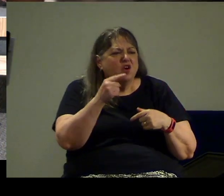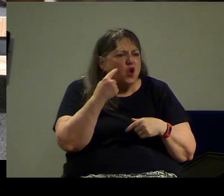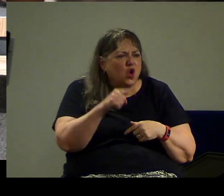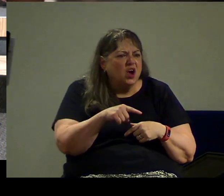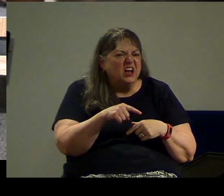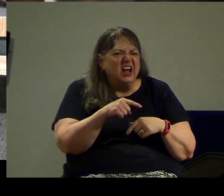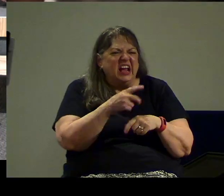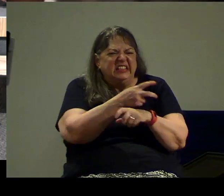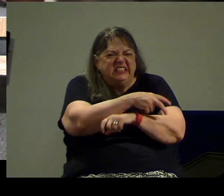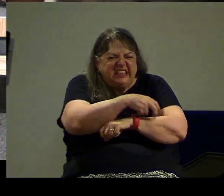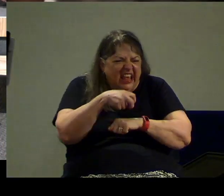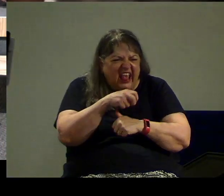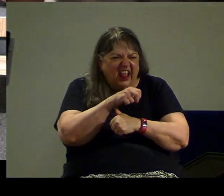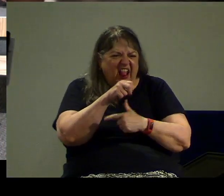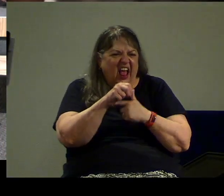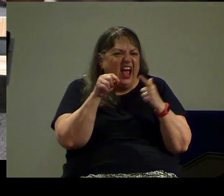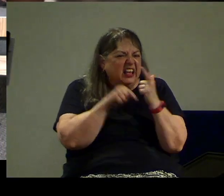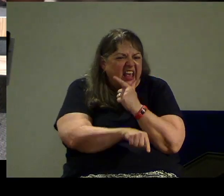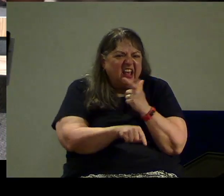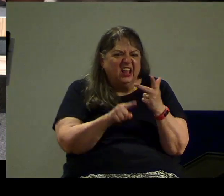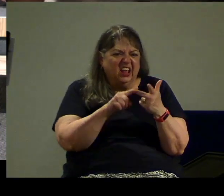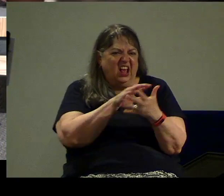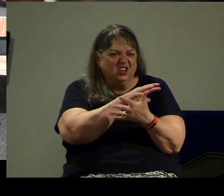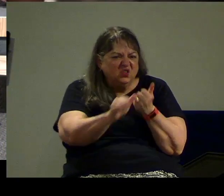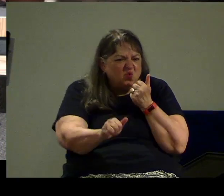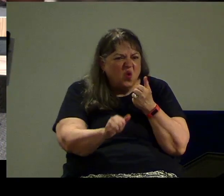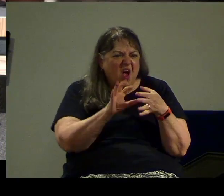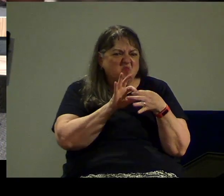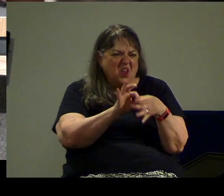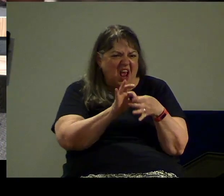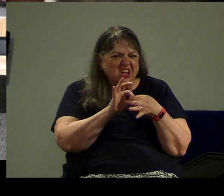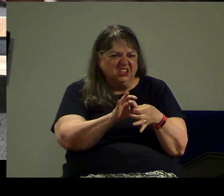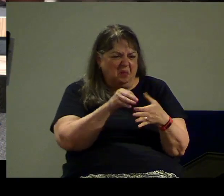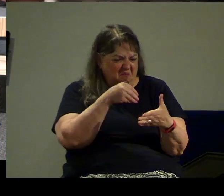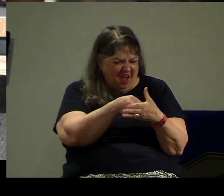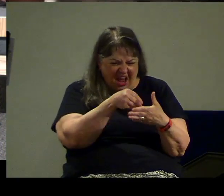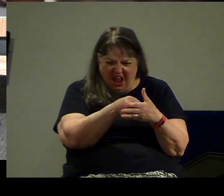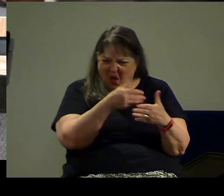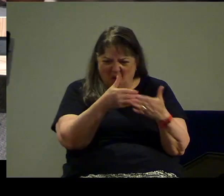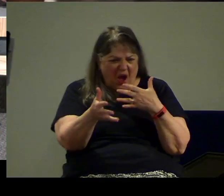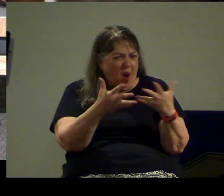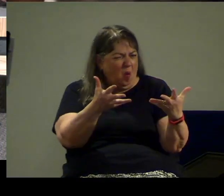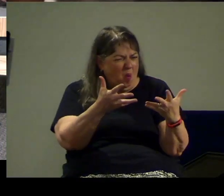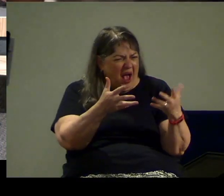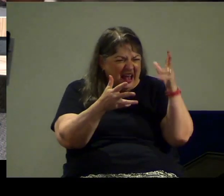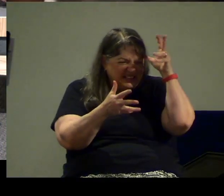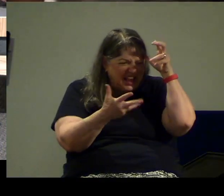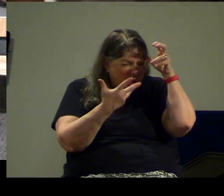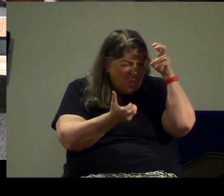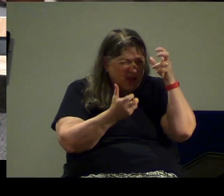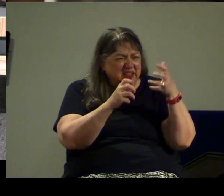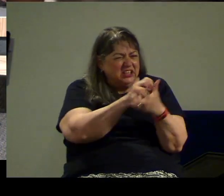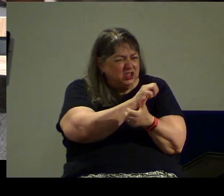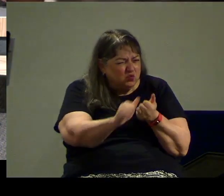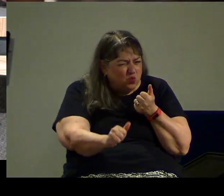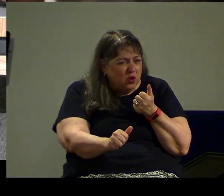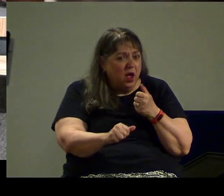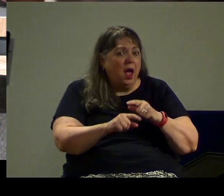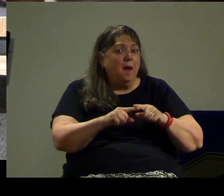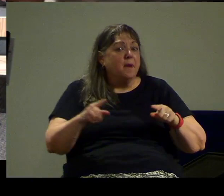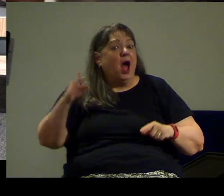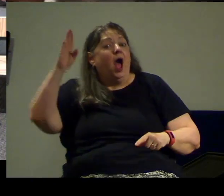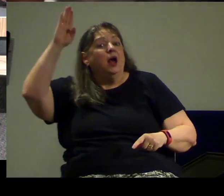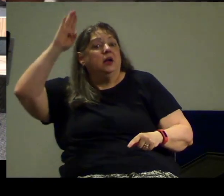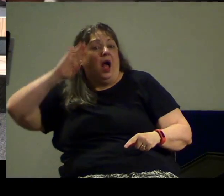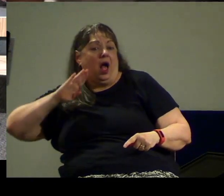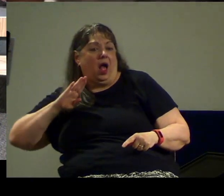your relationship between you and your wife, you and your children, to destroy whatever. But God gives us the power